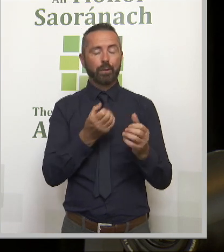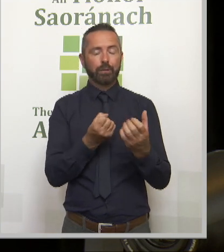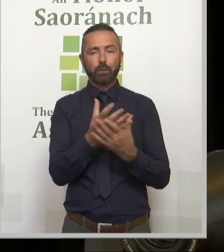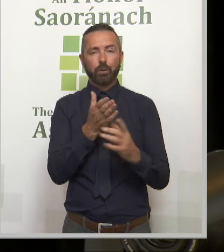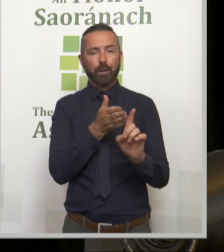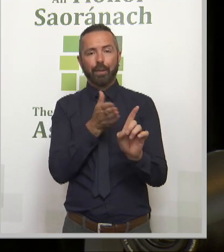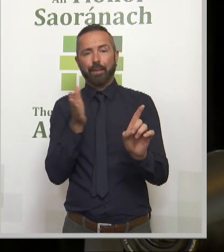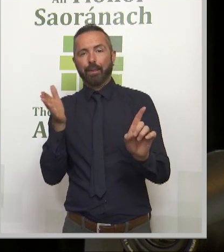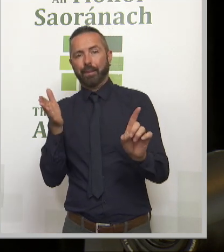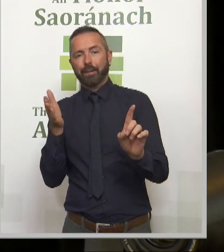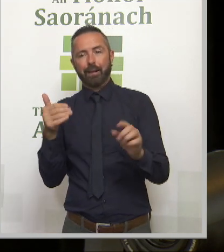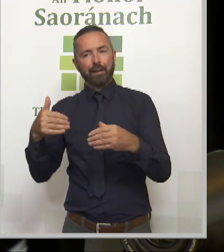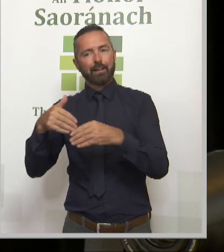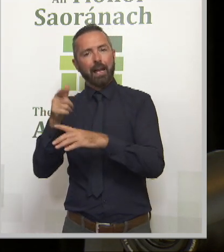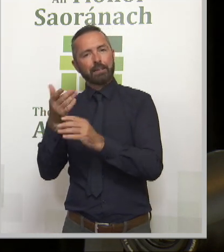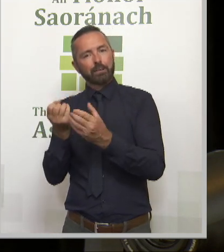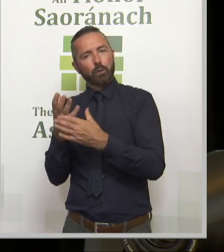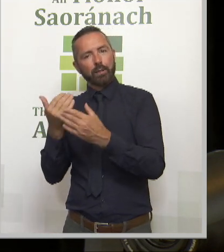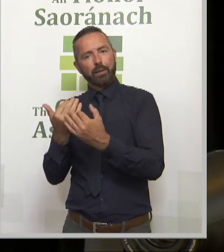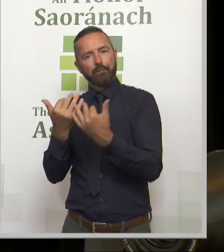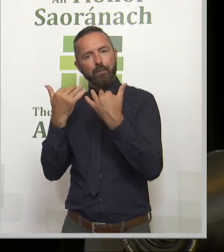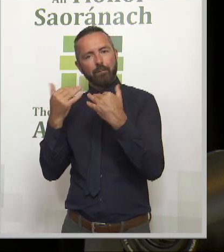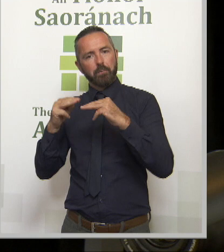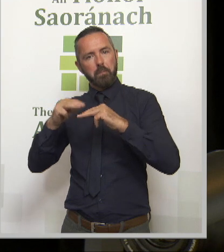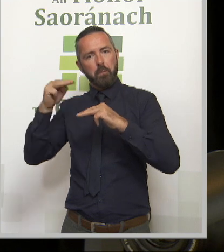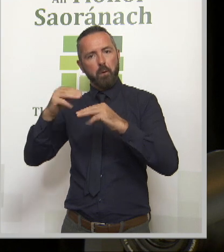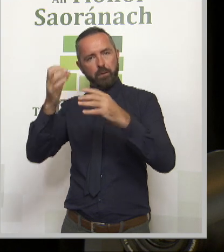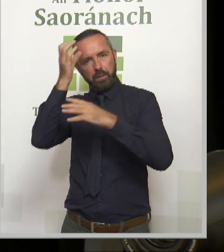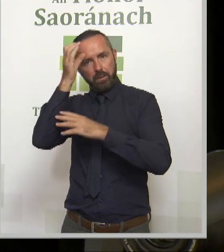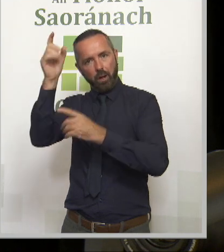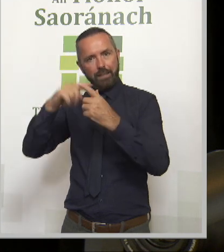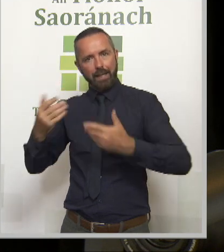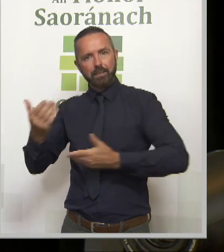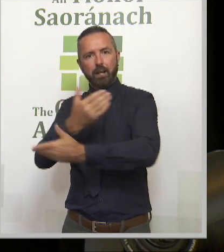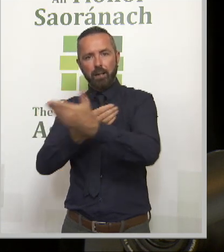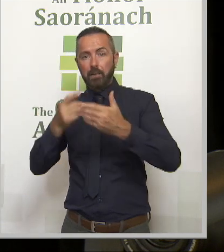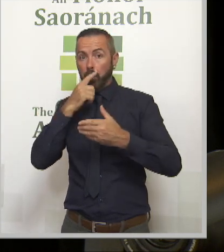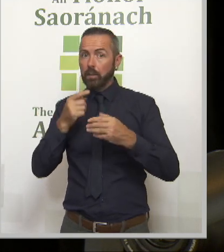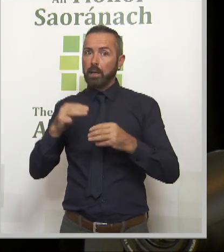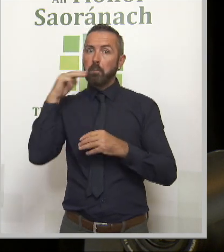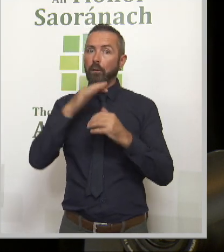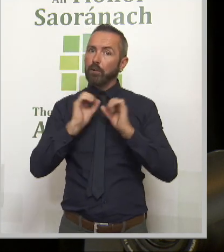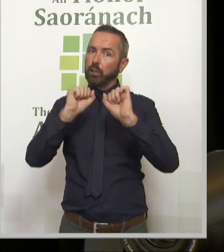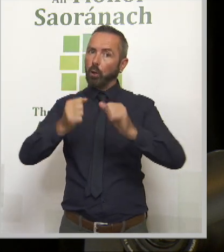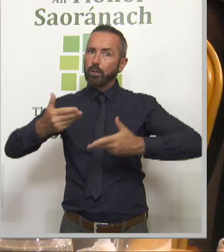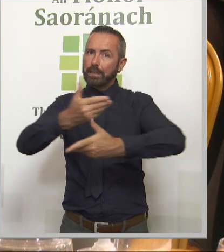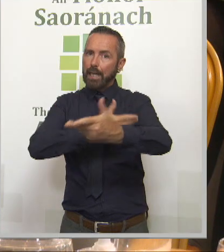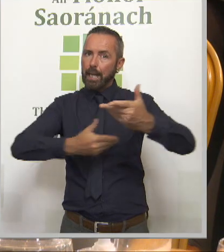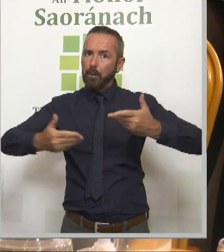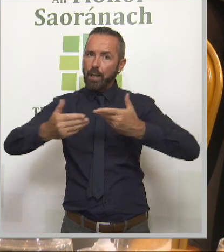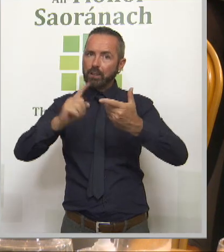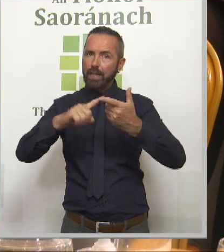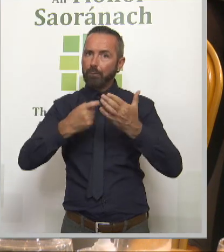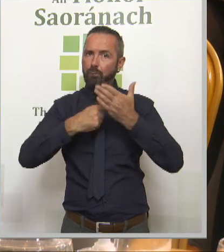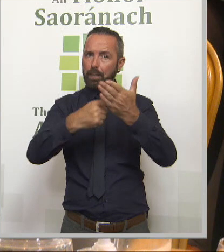and one involving many more forms of knowledge and dialogue, and one that is also going to be very important for your deliberations and